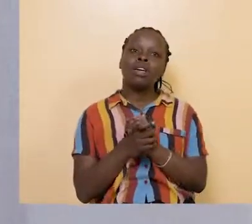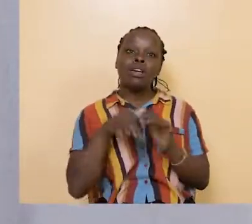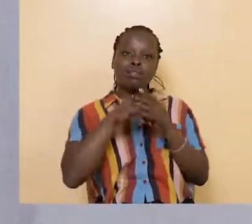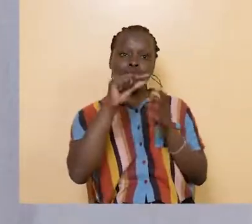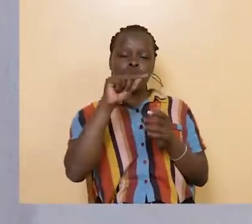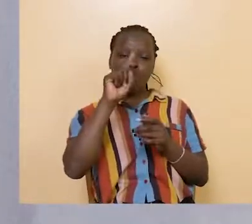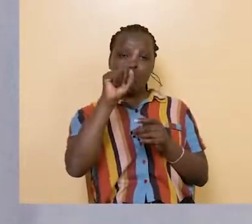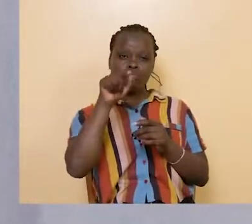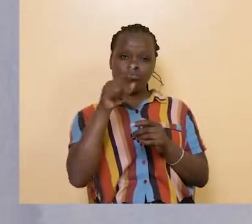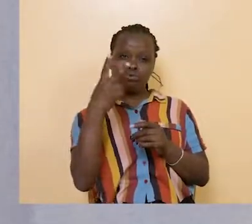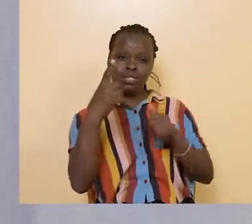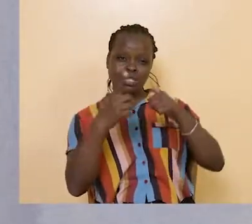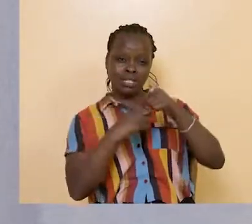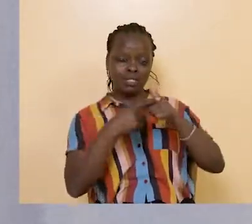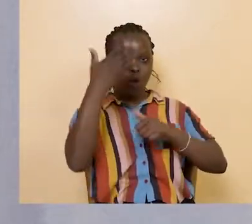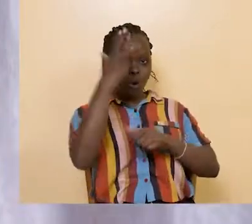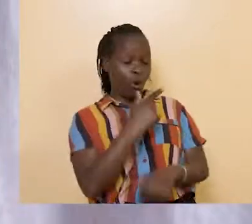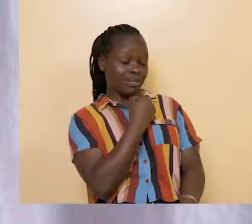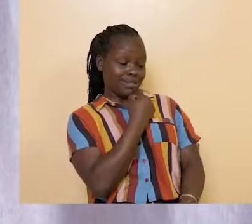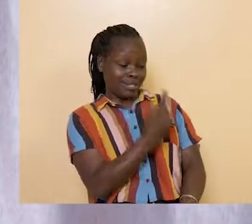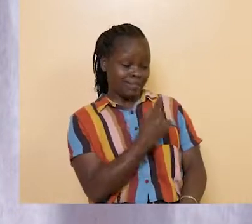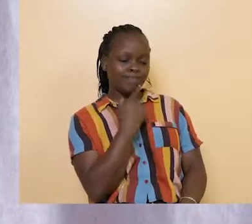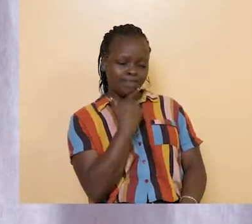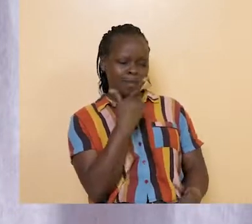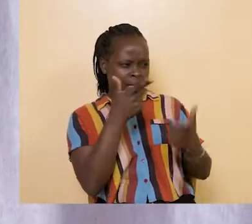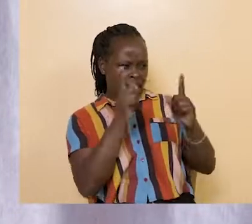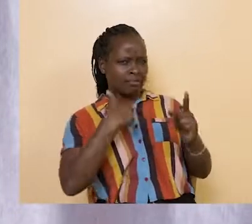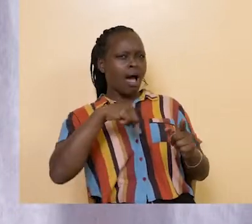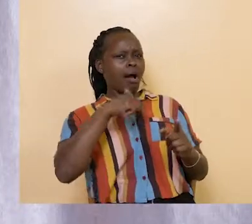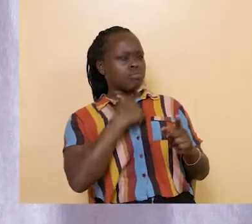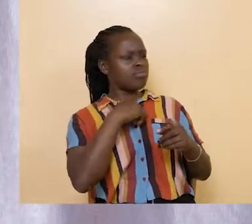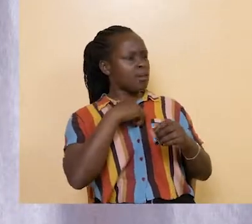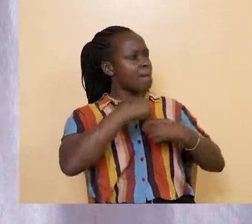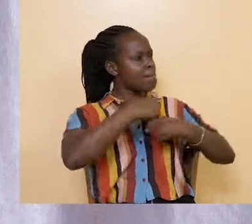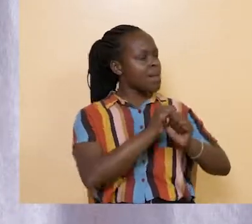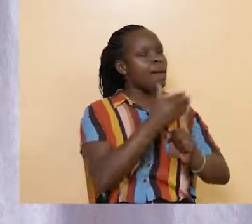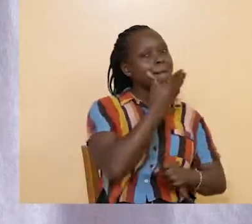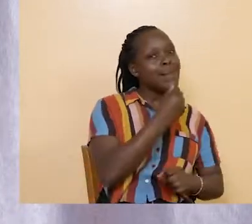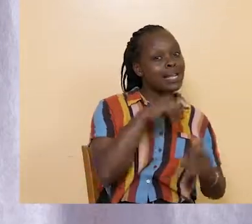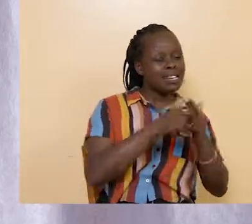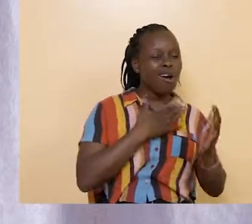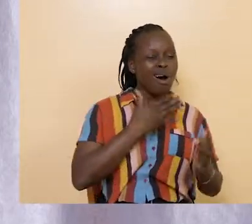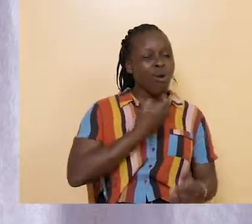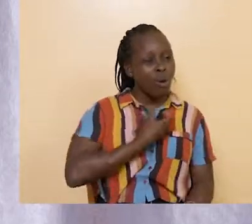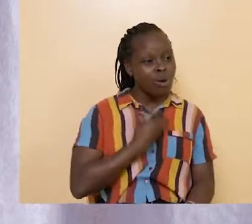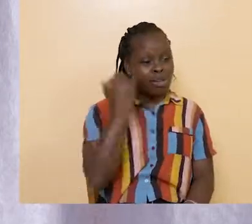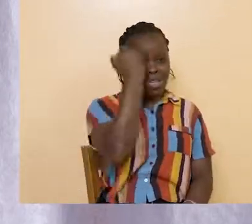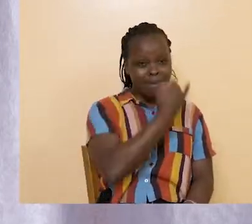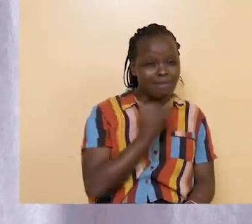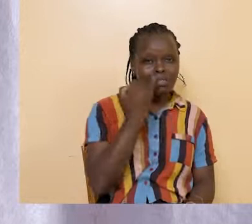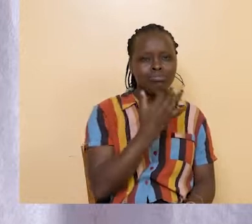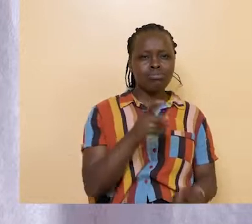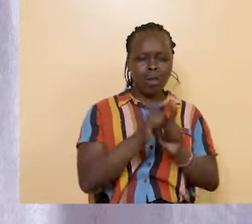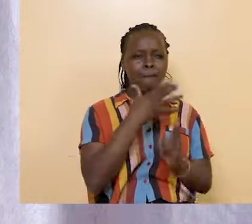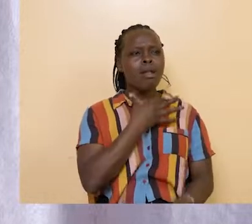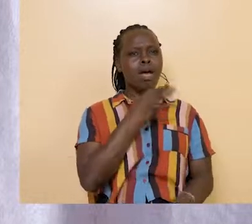in Genesis 1:26, and God said, let us make man in our image, in our likeness,